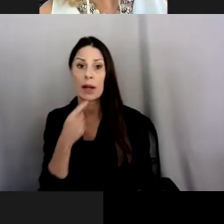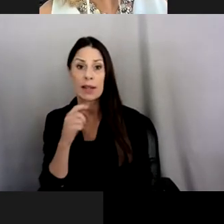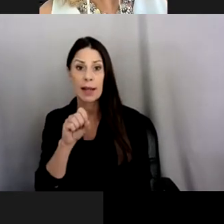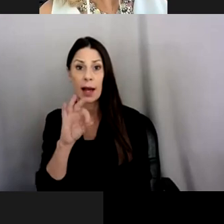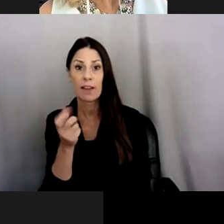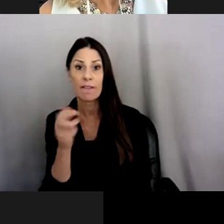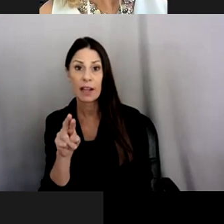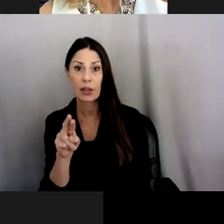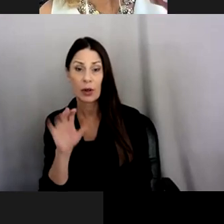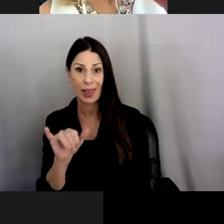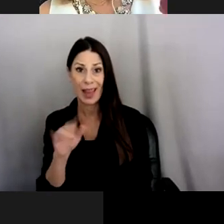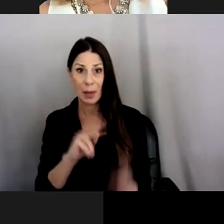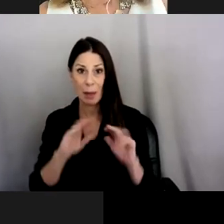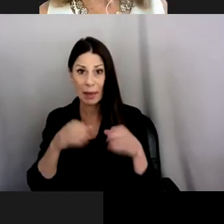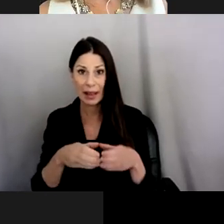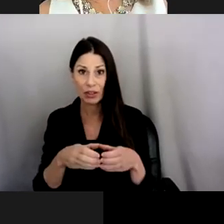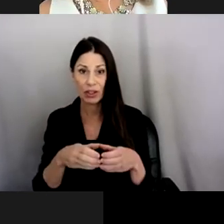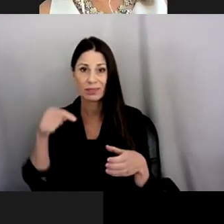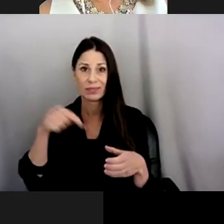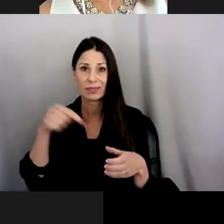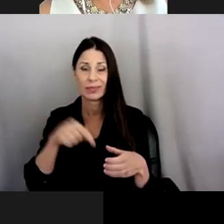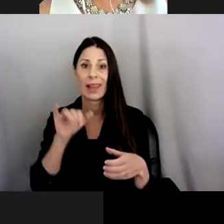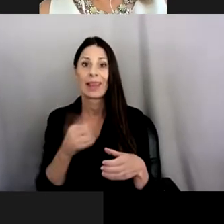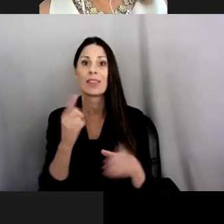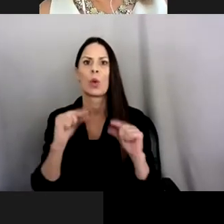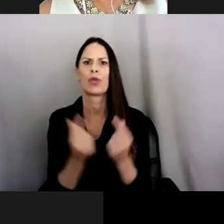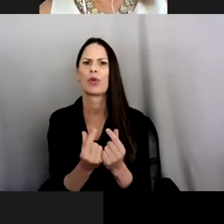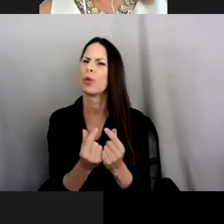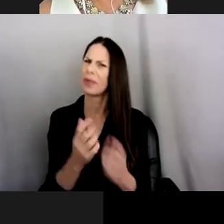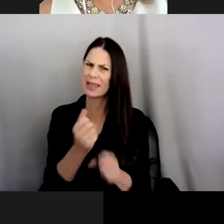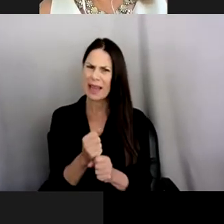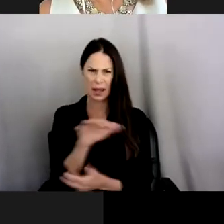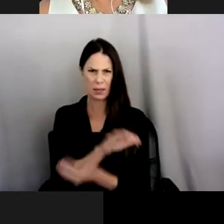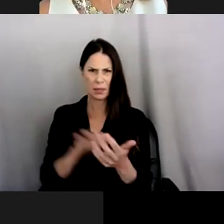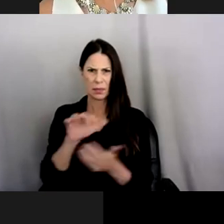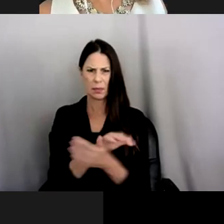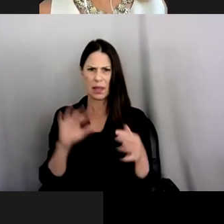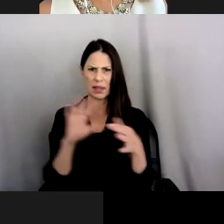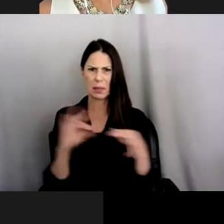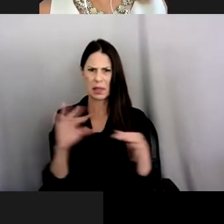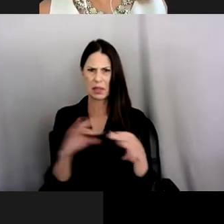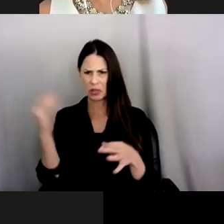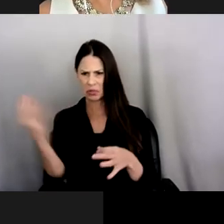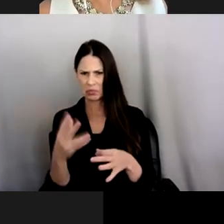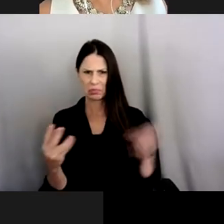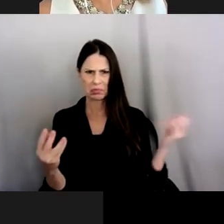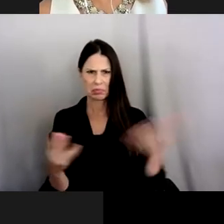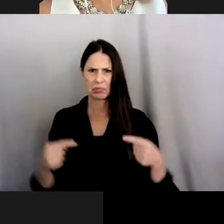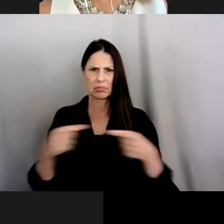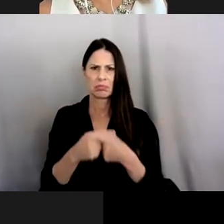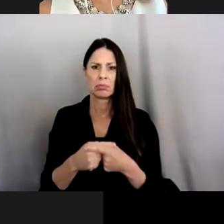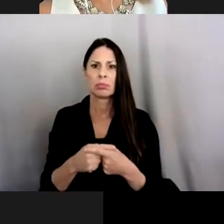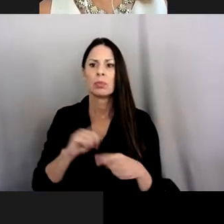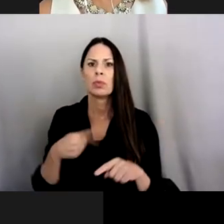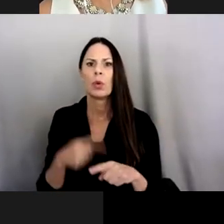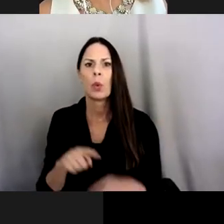is a group that is getting mixed messages now. You know, we were, when ASAM first came into